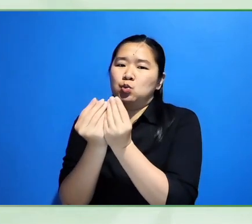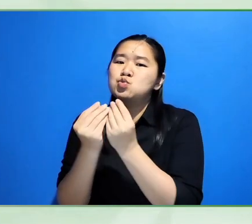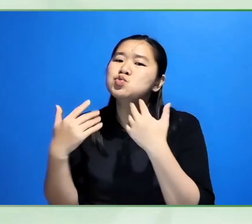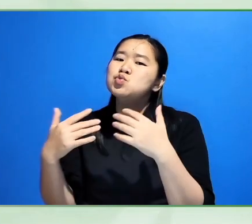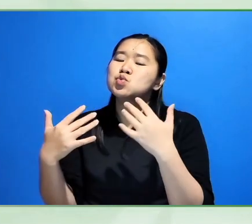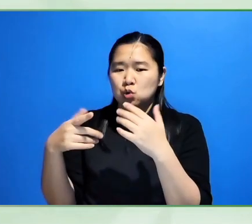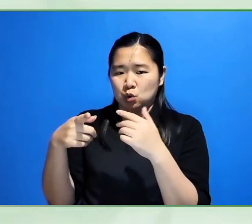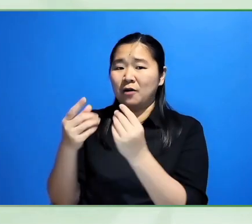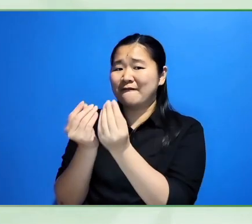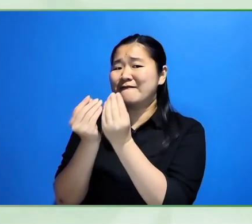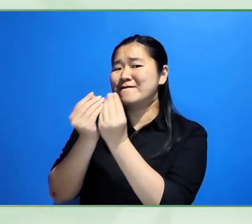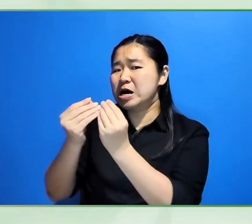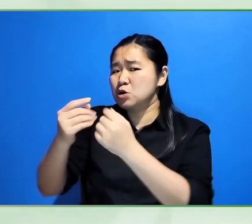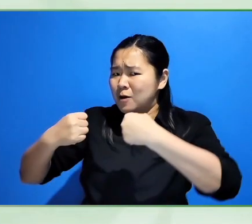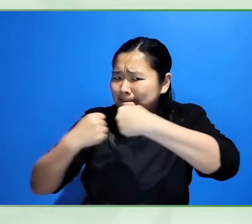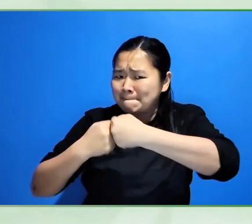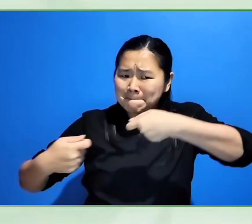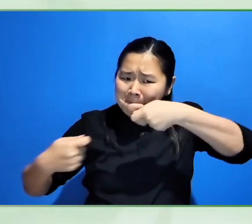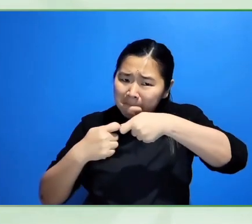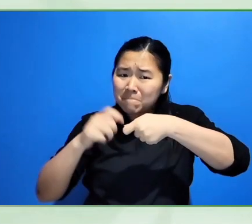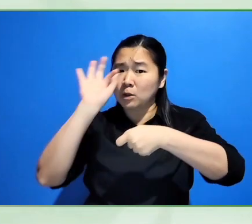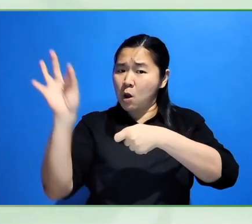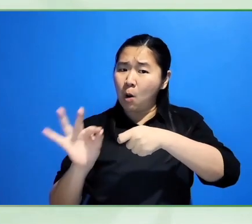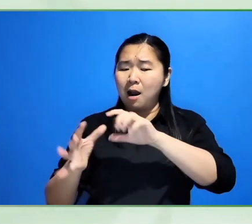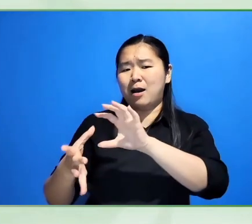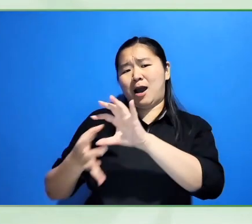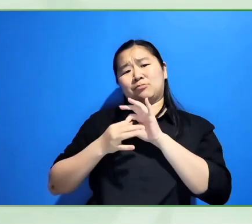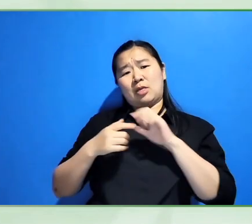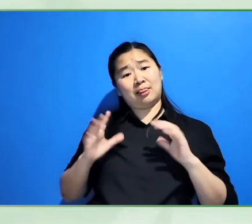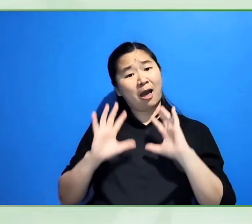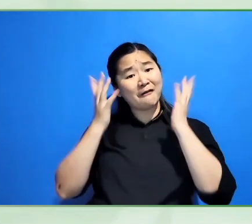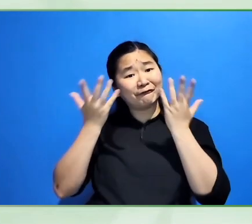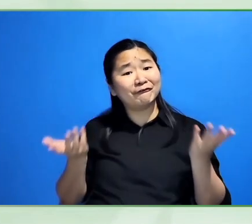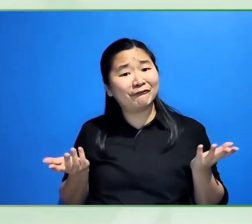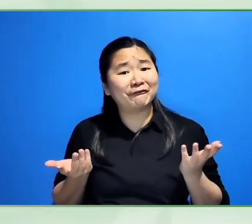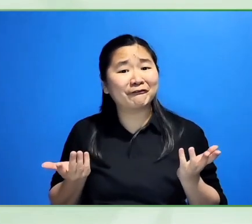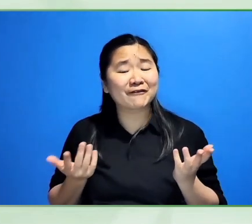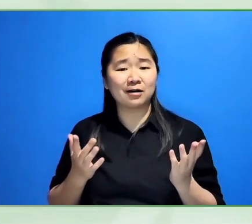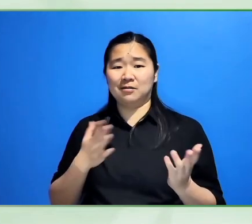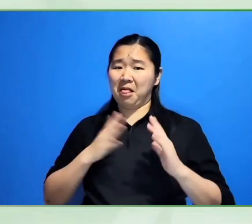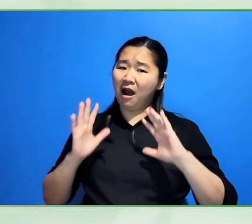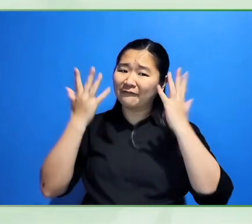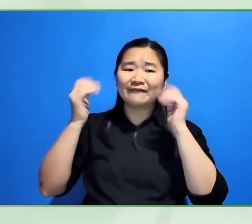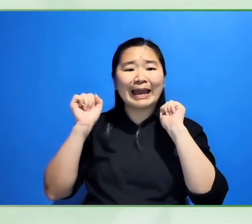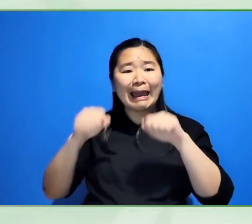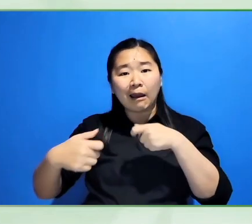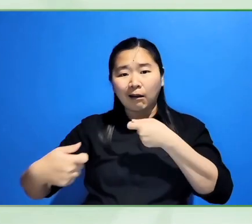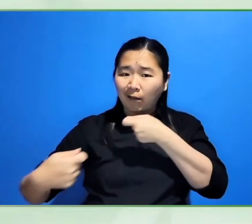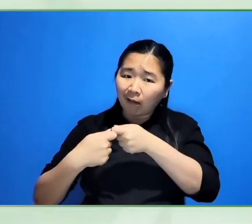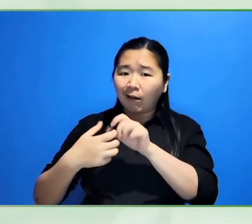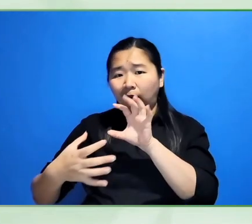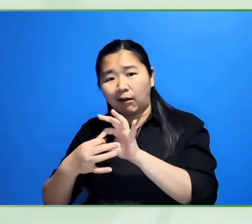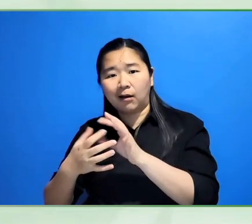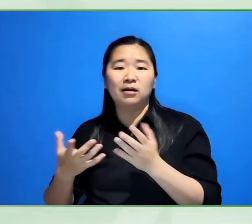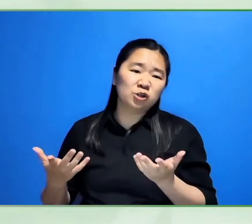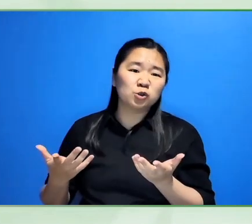stuff on eBay. So, and people ask us all the time, they're like, oh, we donated this leg to you, can we get a tax